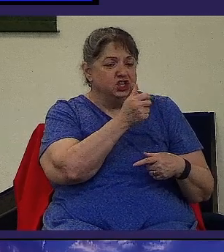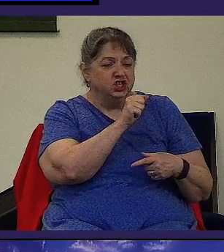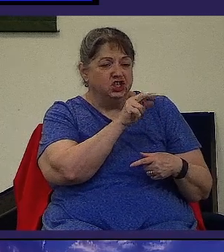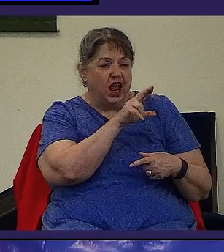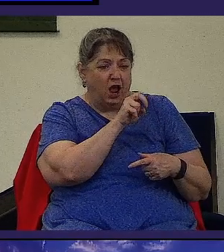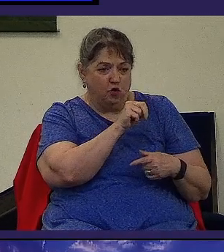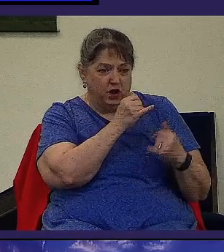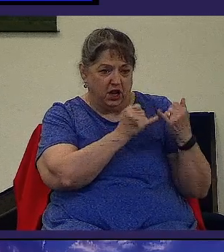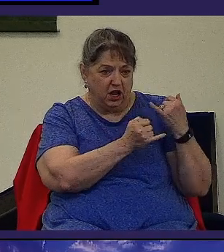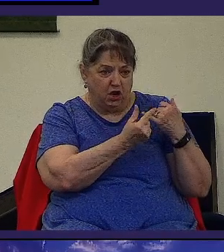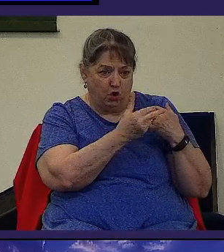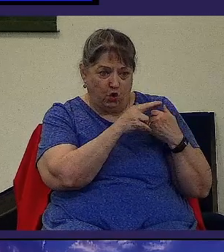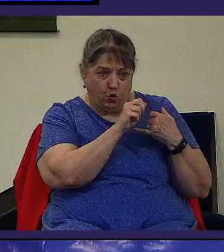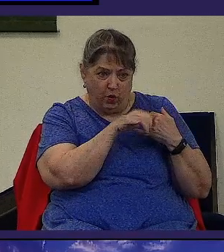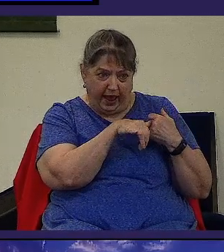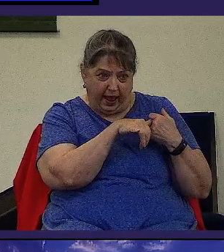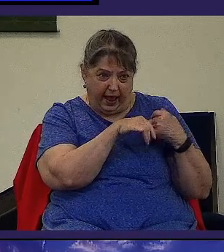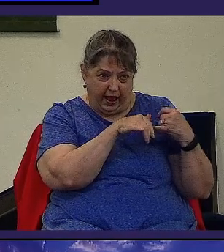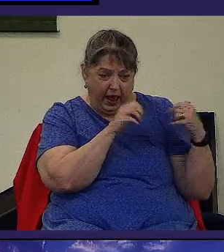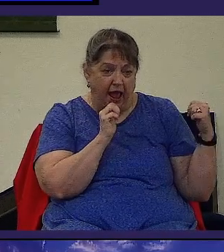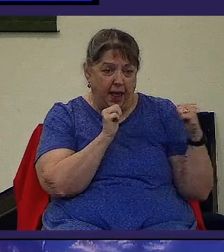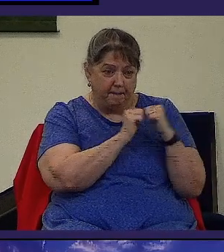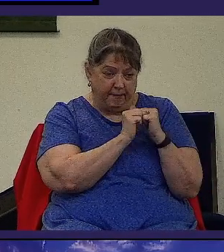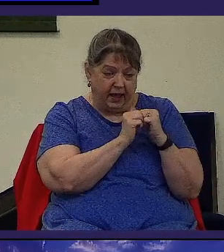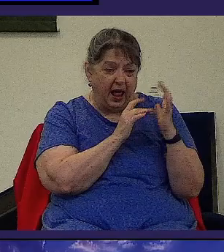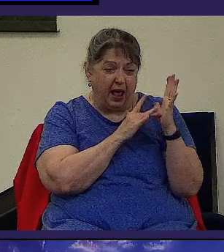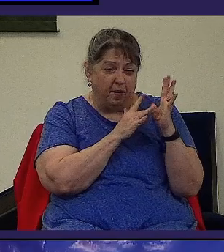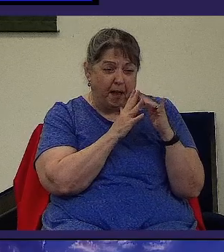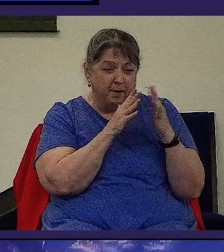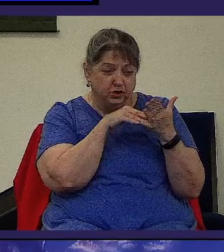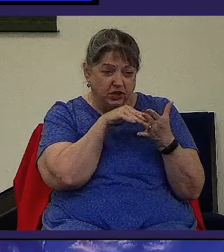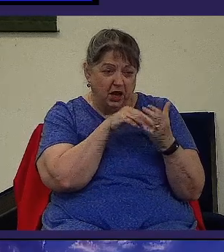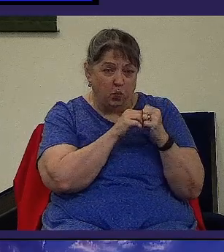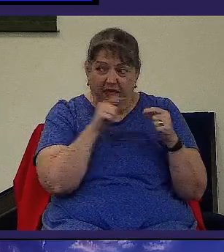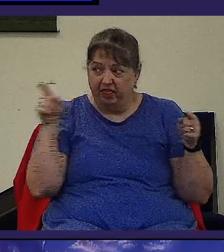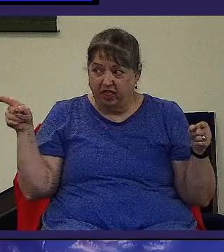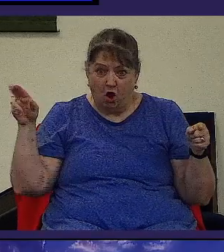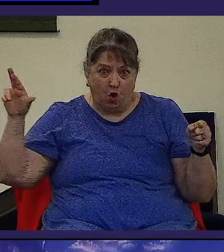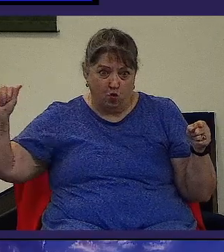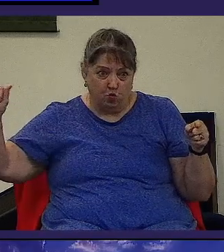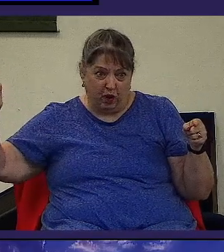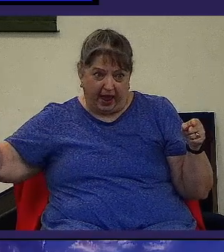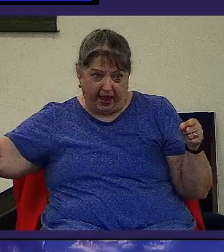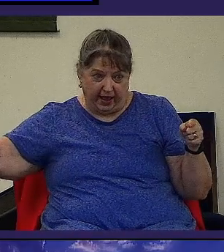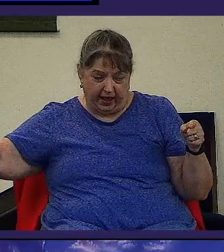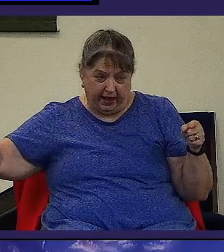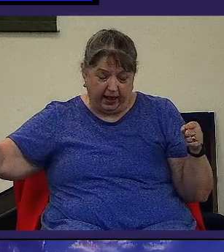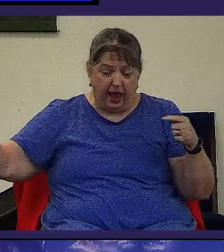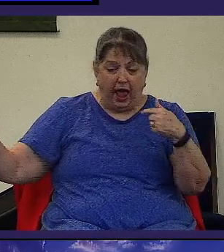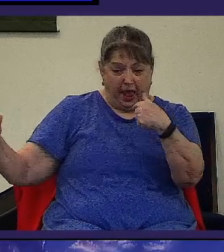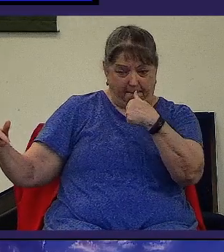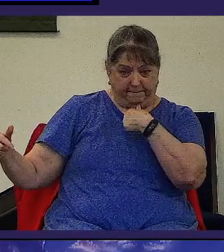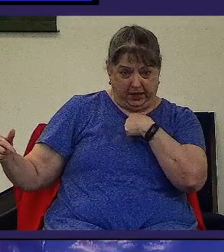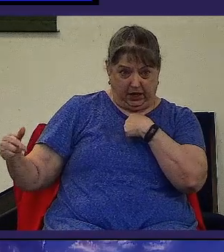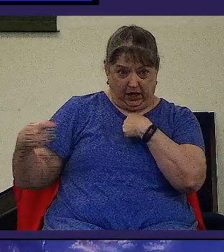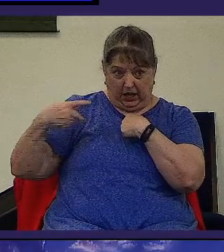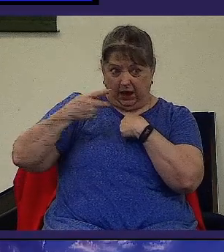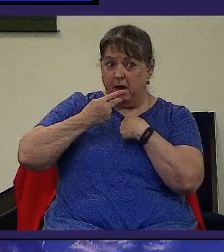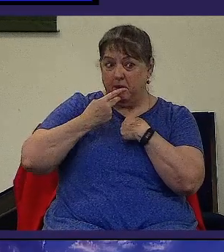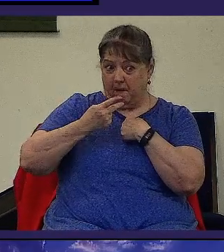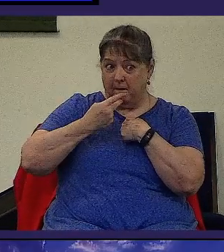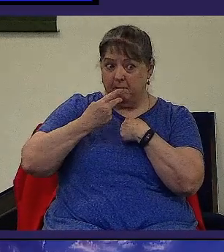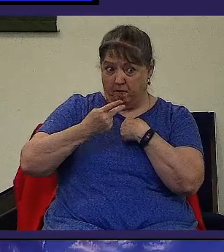me this this past uh year and i want to present them with certificates of